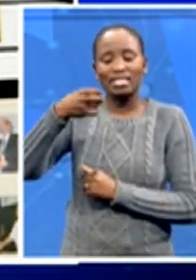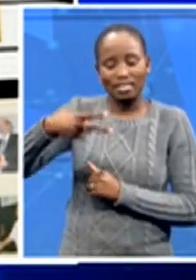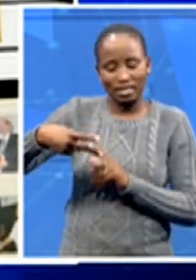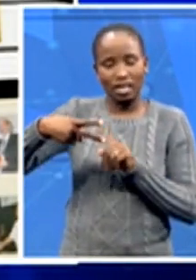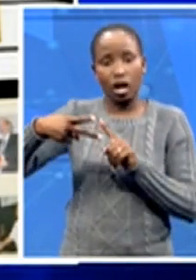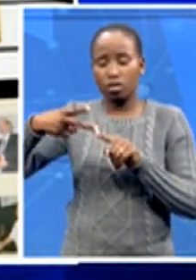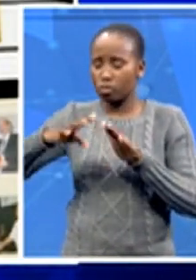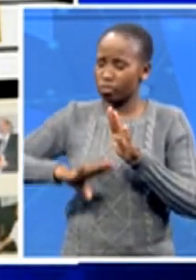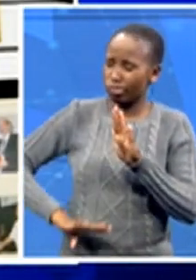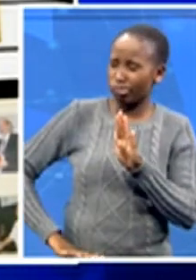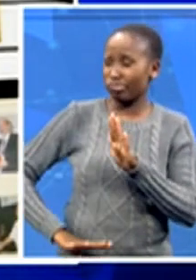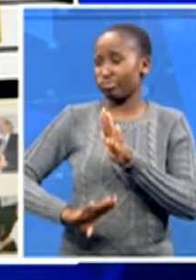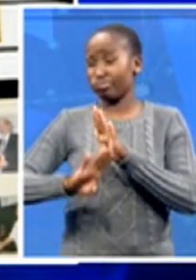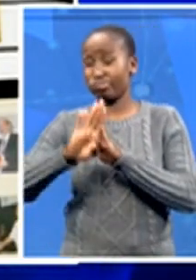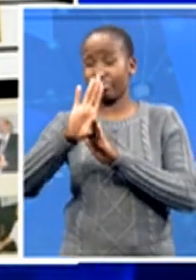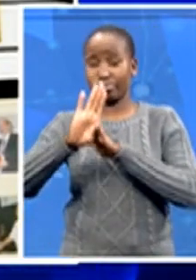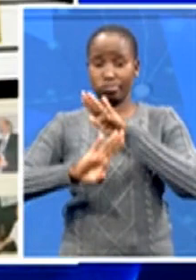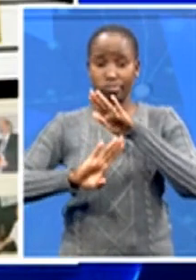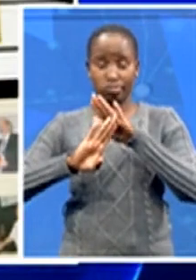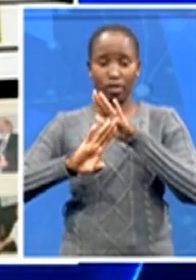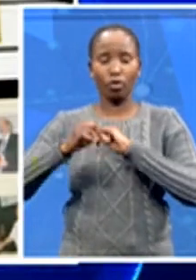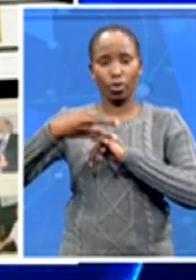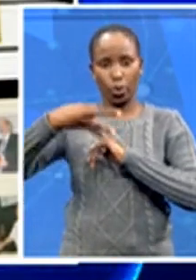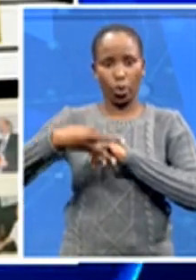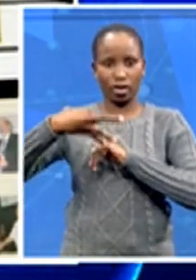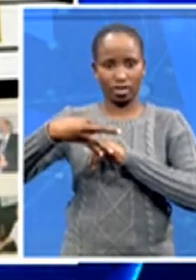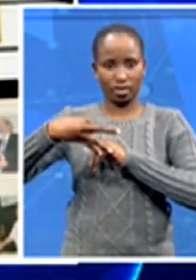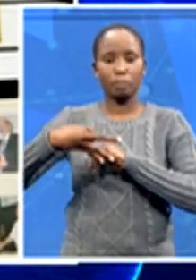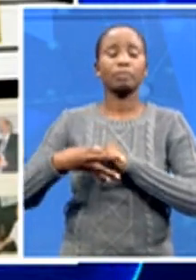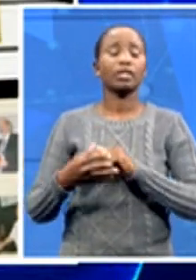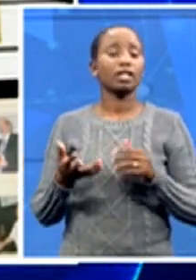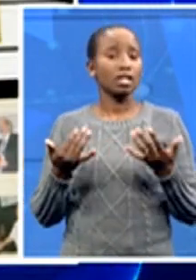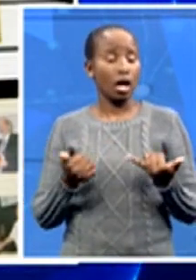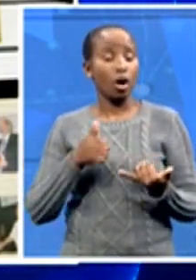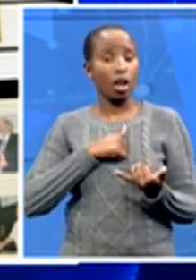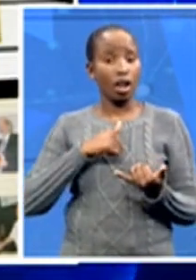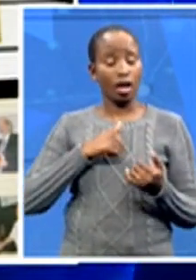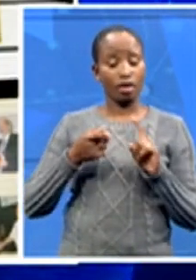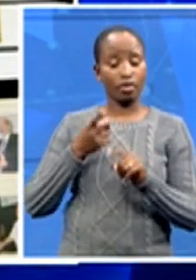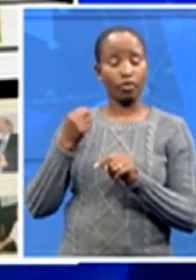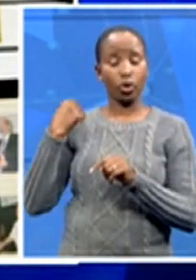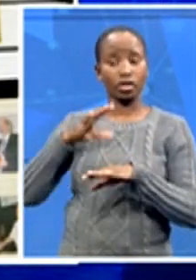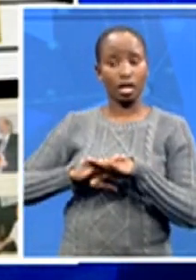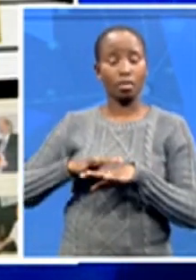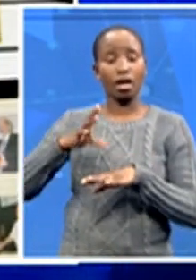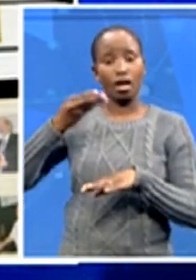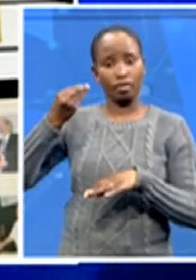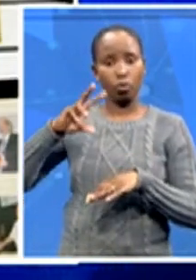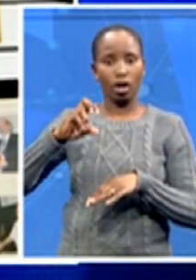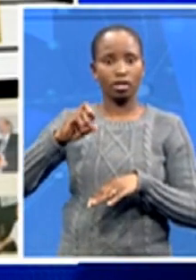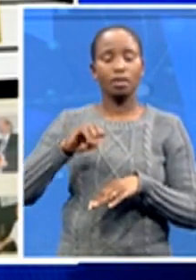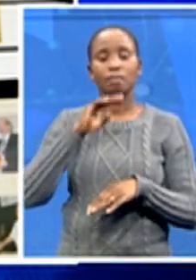we are fortunate in our first two waves, we had a single peak. In other words, the cases rose and then they just went